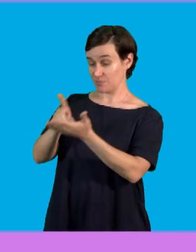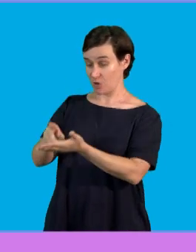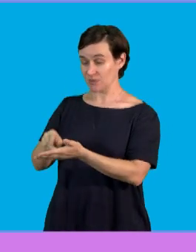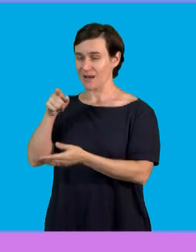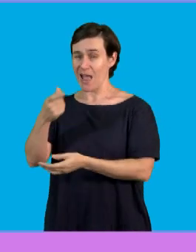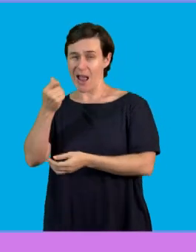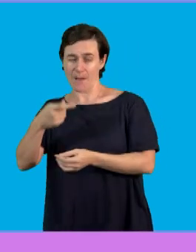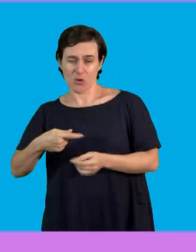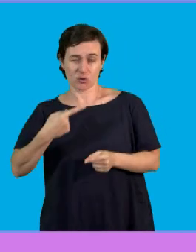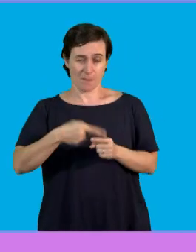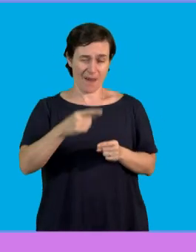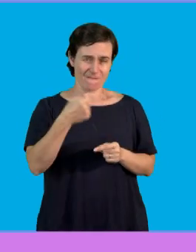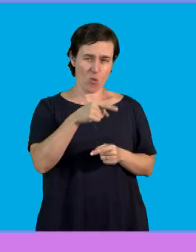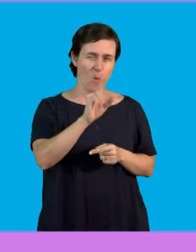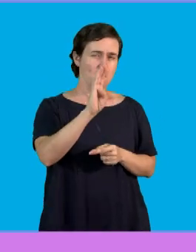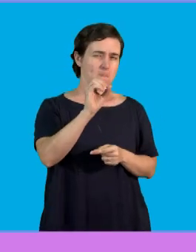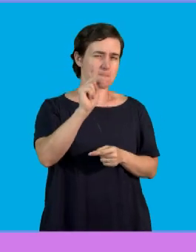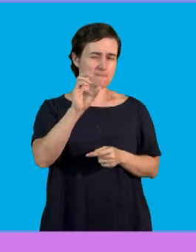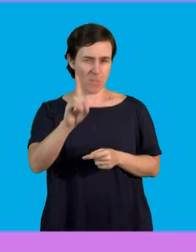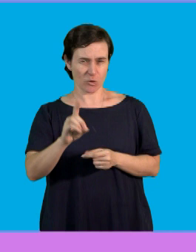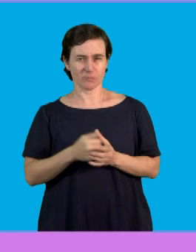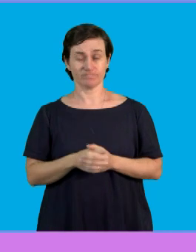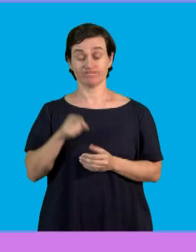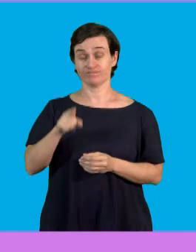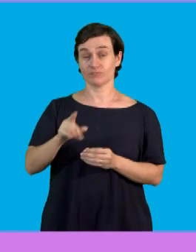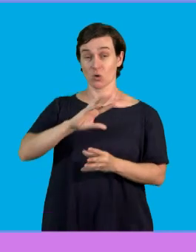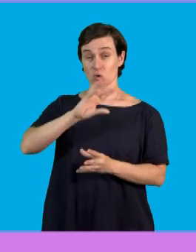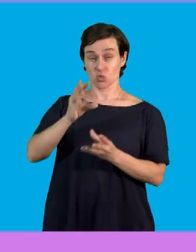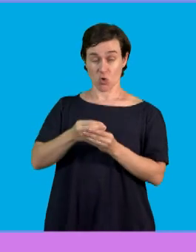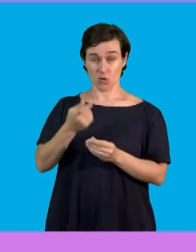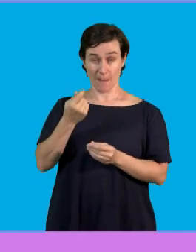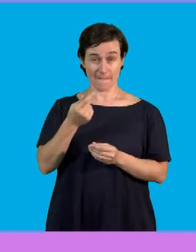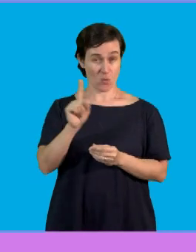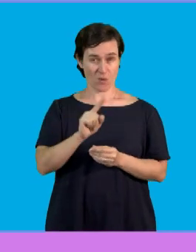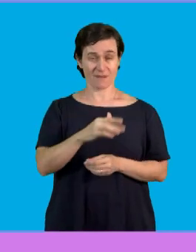towards the bond. So the amount that was paid towards the bond, it's